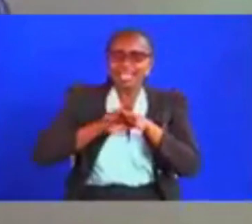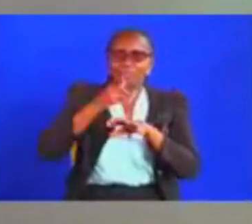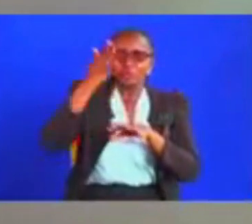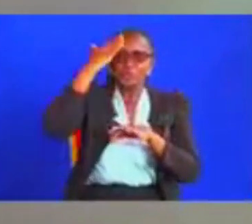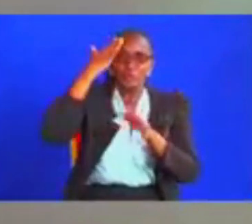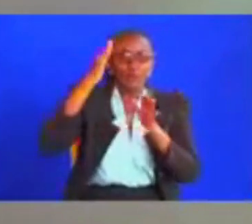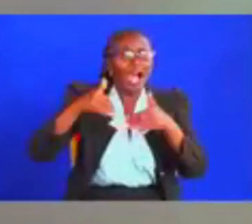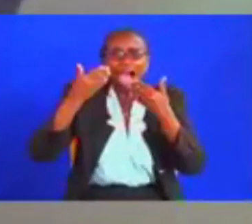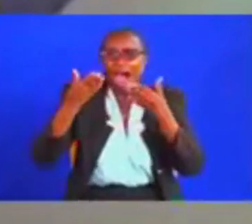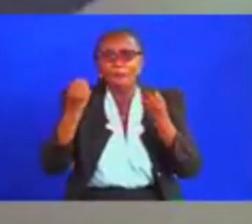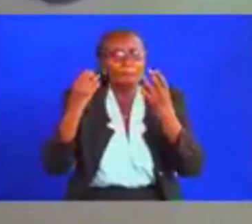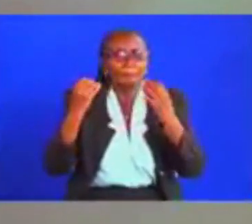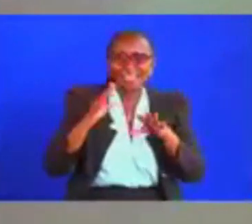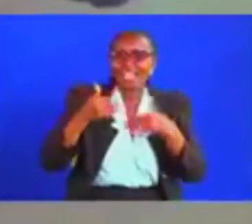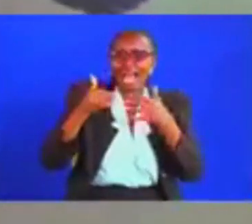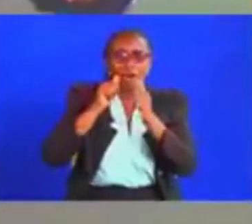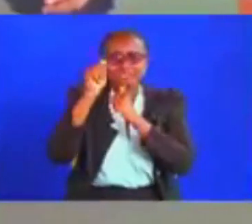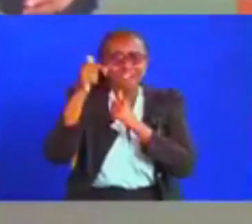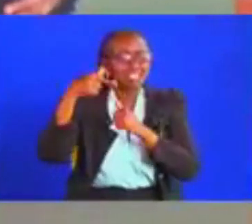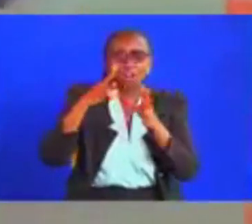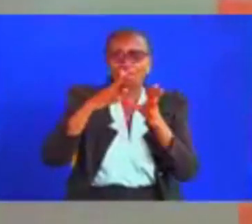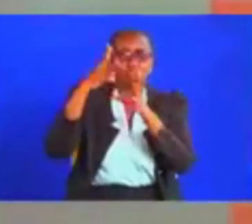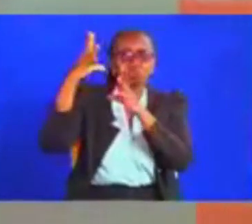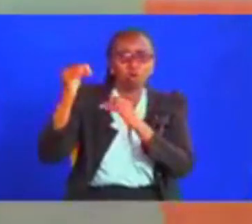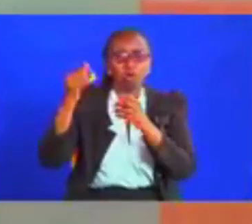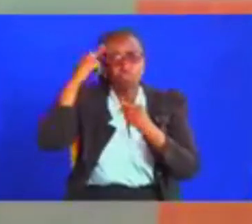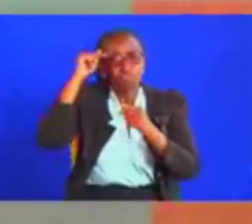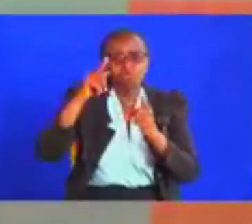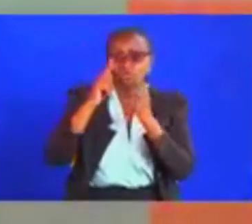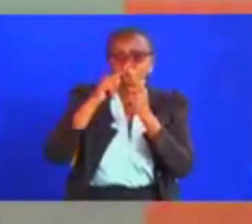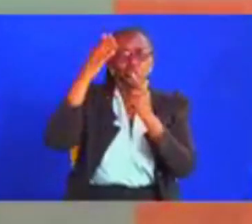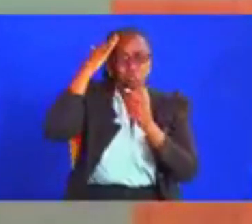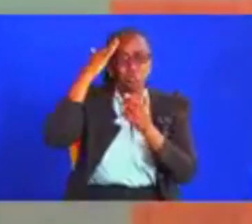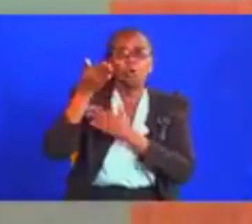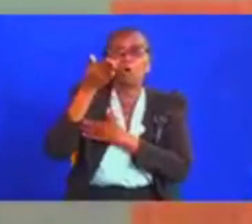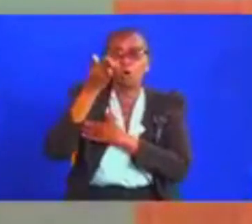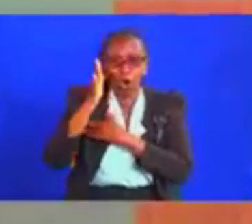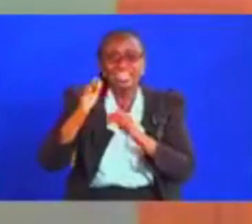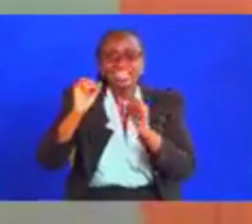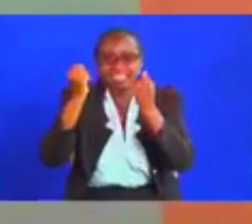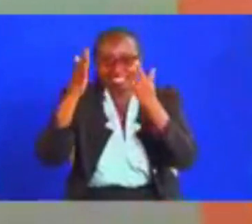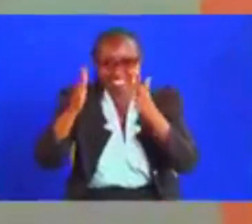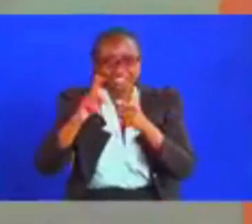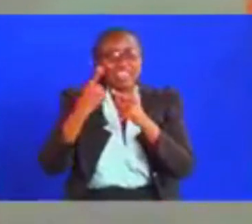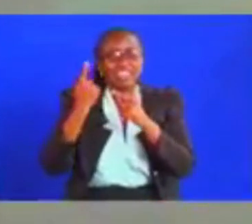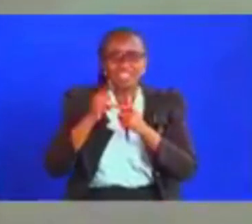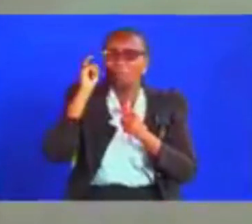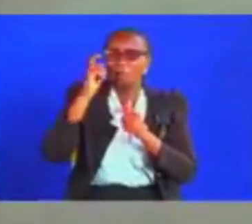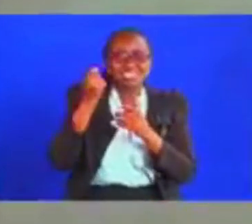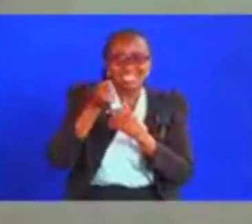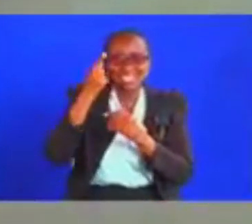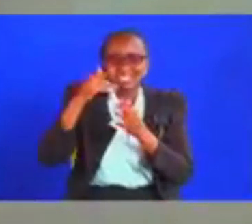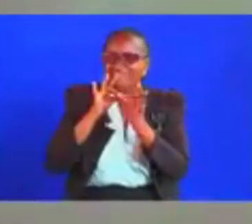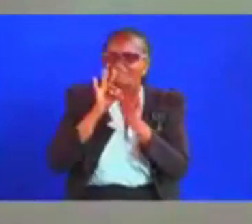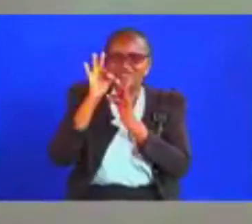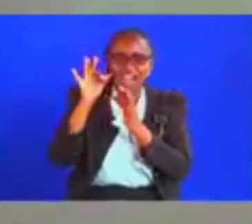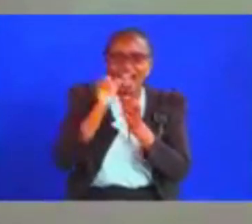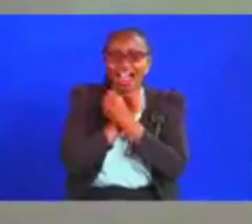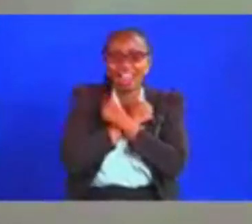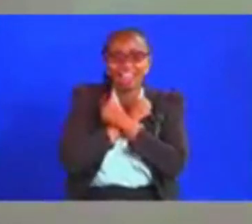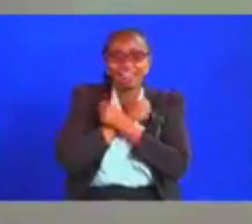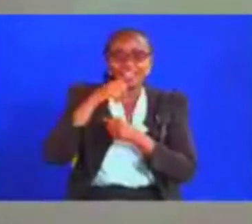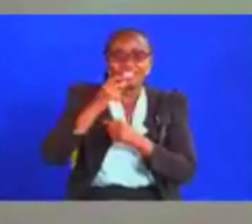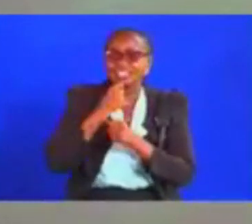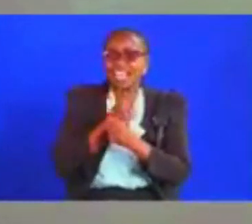how much and how far he went, for you to know Jesus as Savior, you must understand the extent of his love. He says, I have